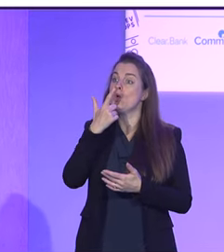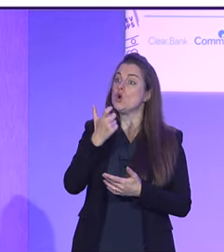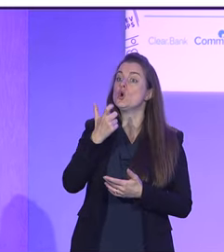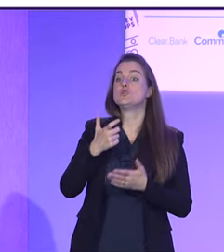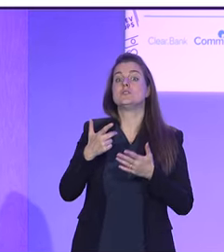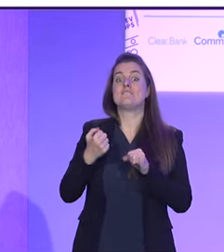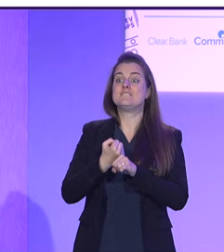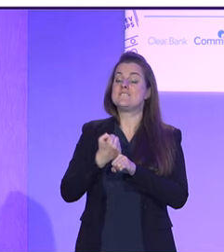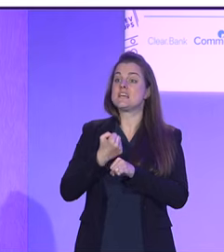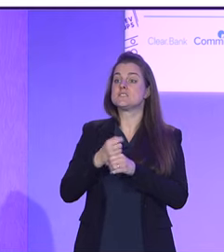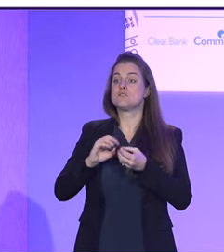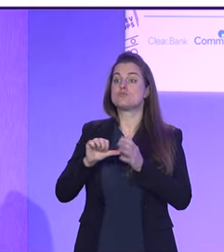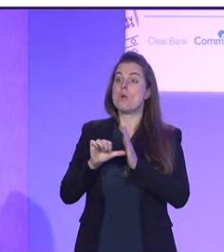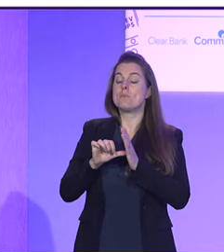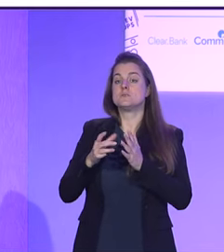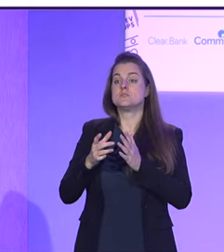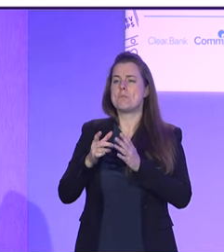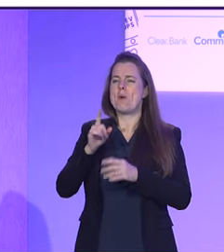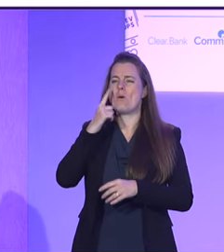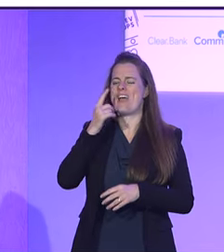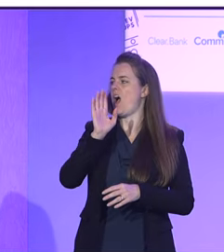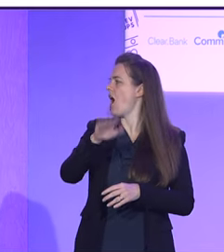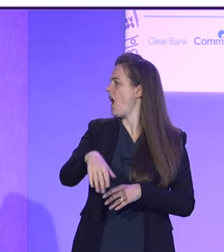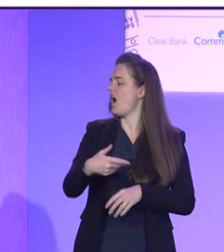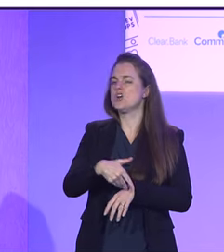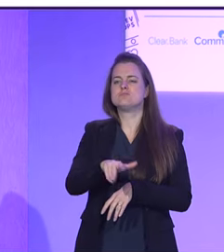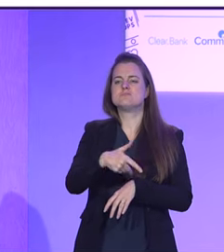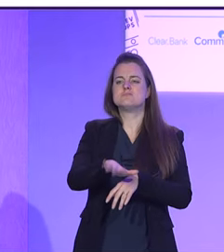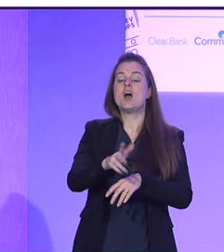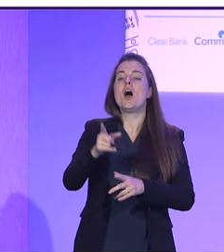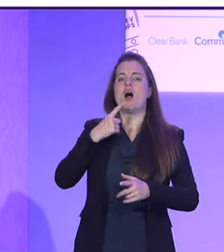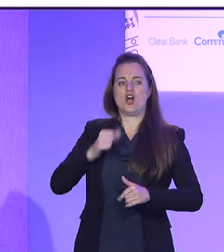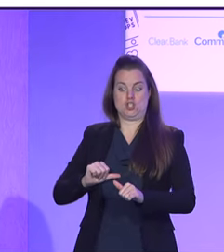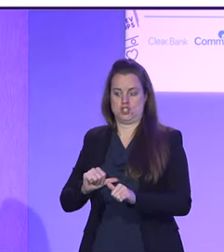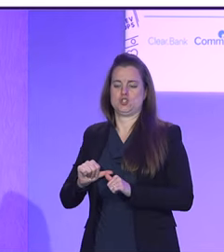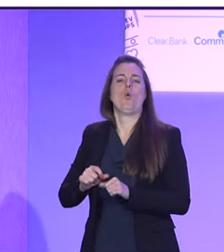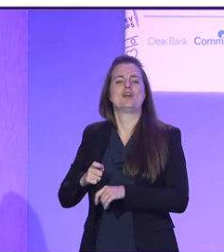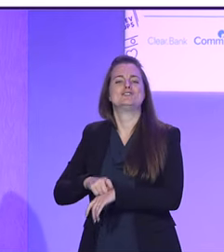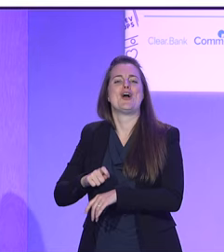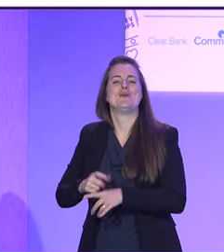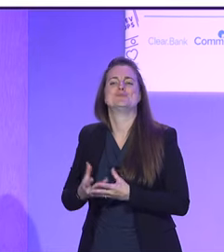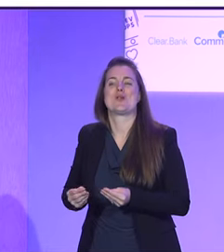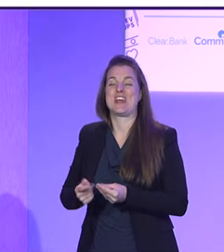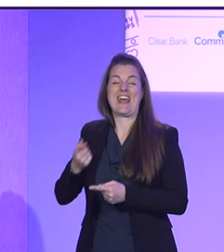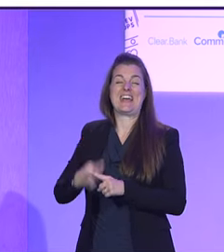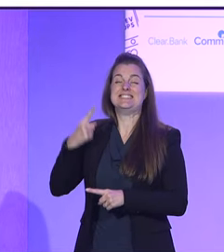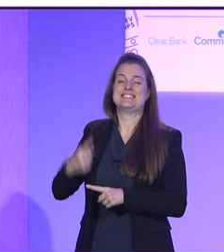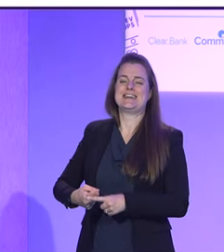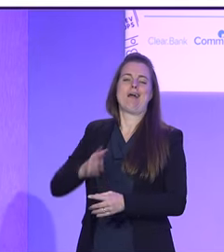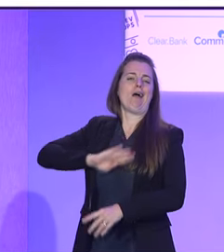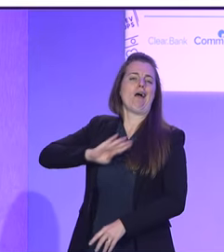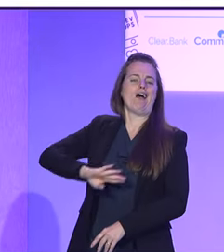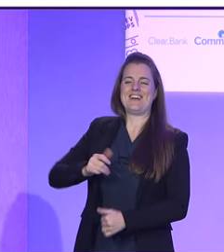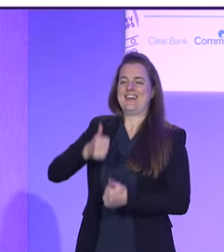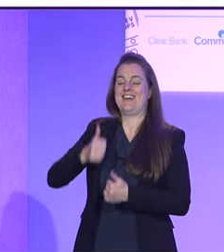symptoms. But instead, we opt for a short-term solution. It gives us instant gratification, which we like. And it still has the kind of